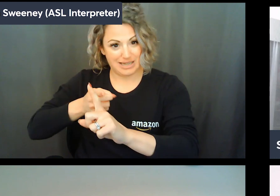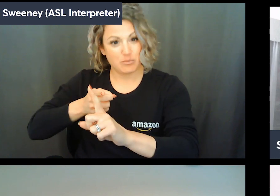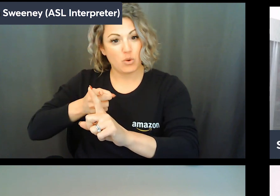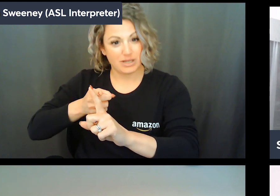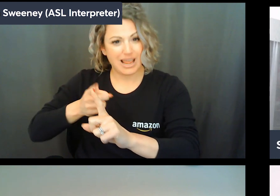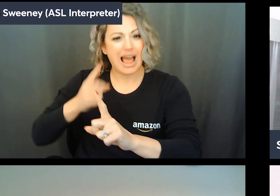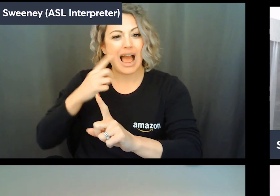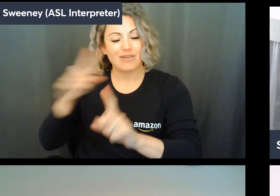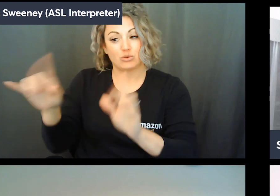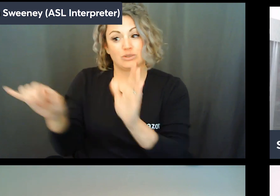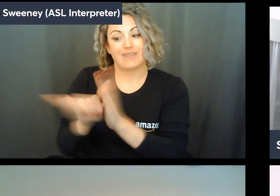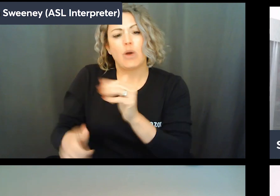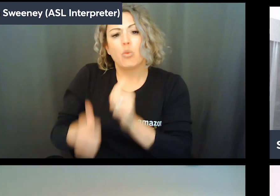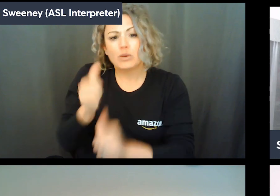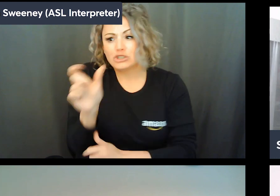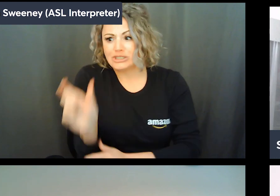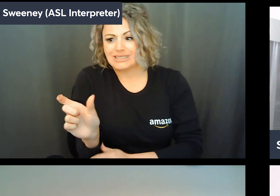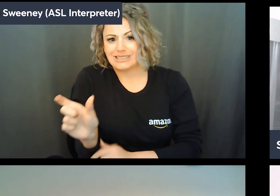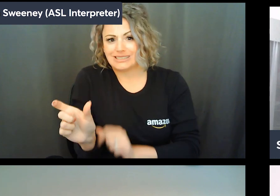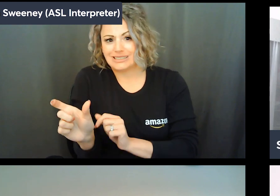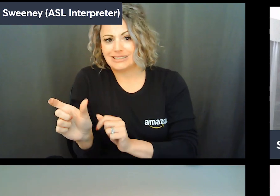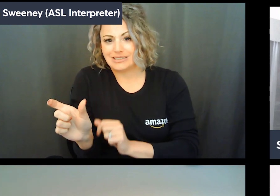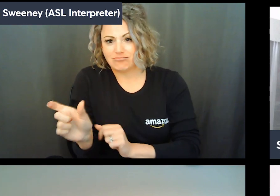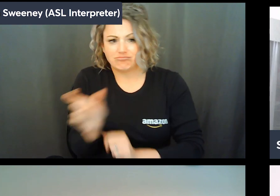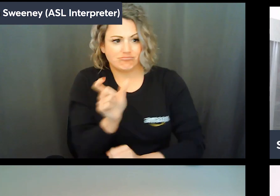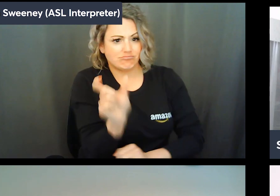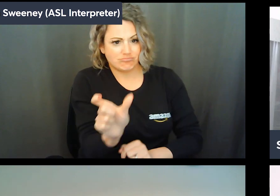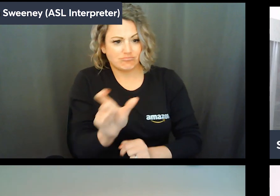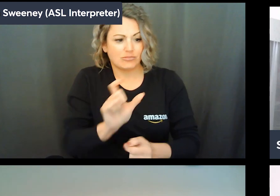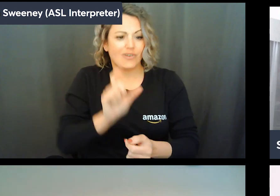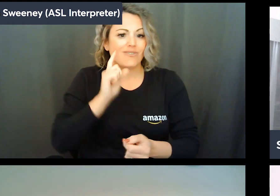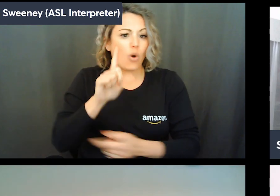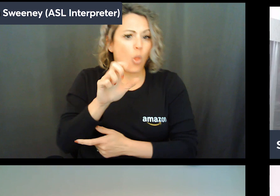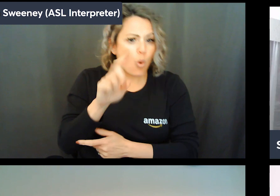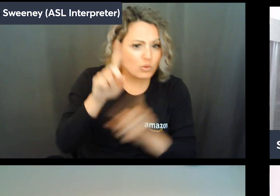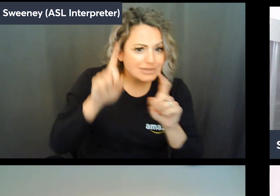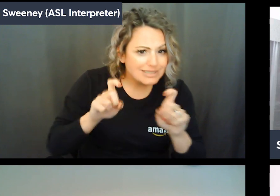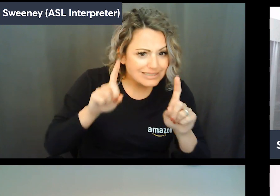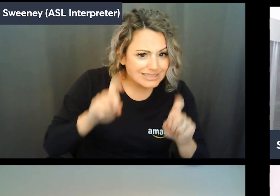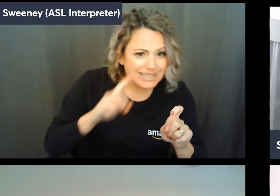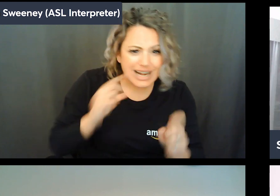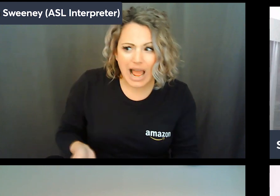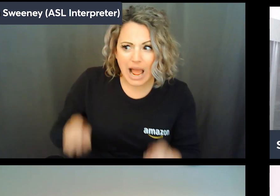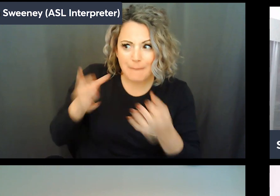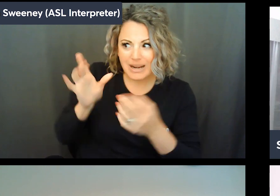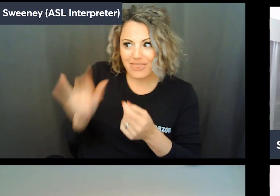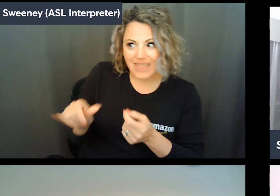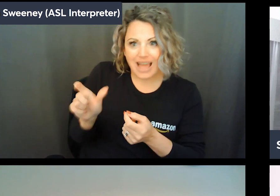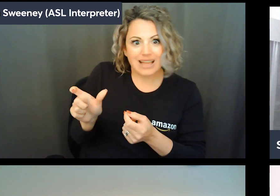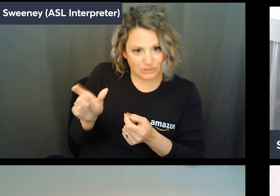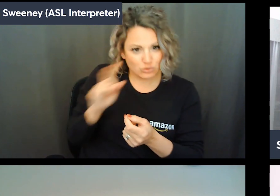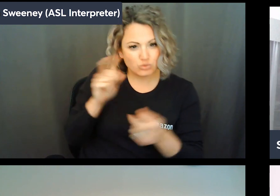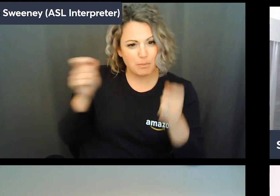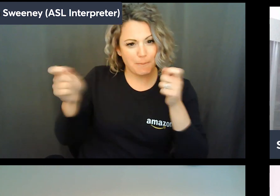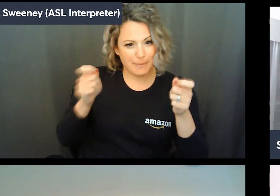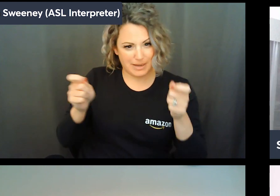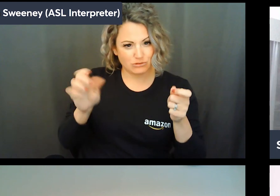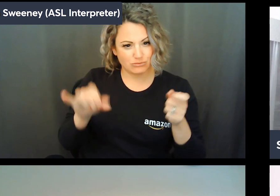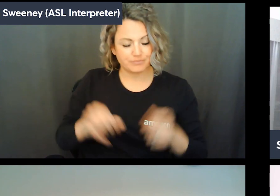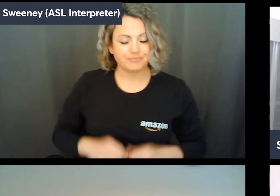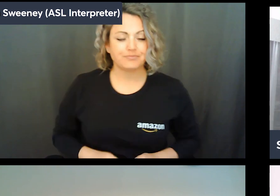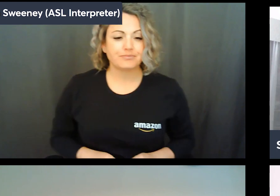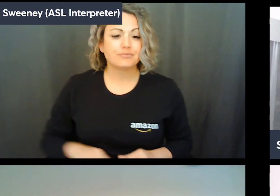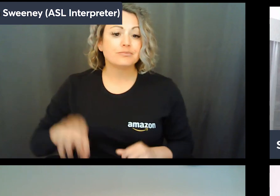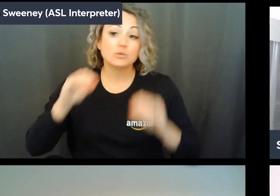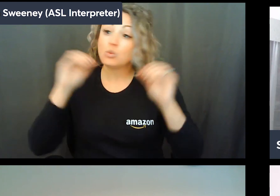which instance to choose. I have to do load testing, and I have to identify how many instances to choose. I have to manage the scaling policies, right?